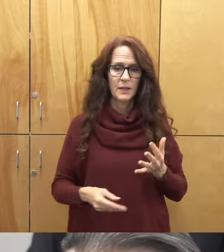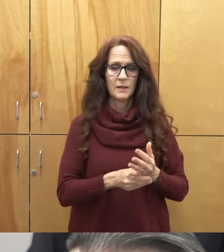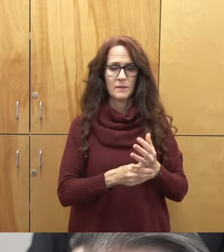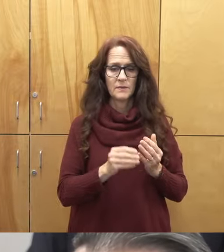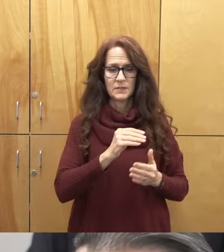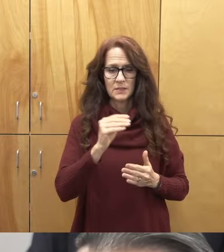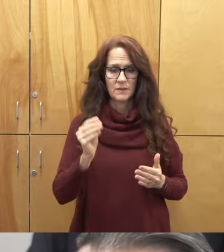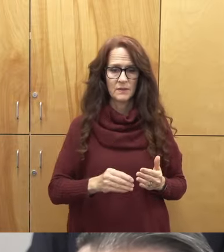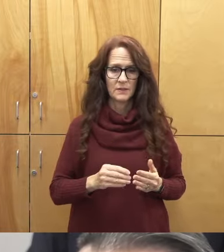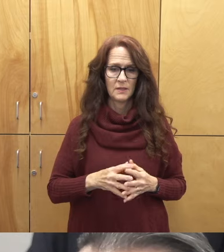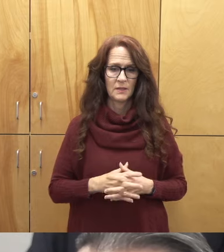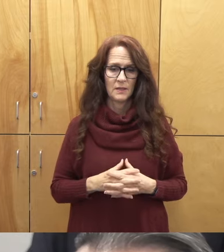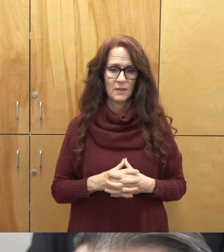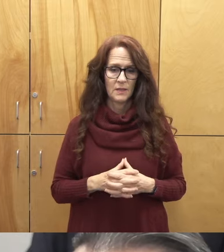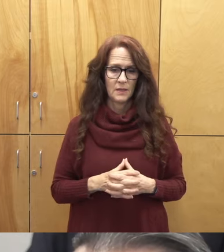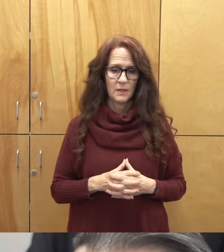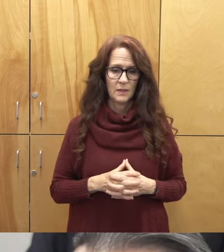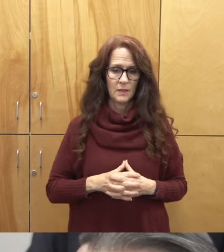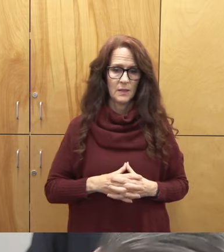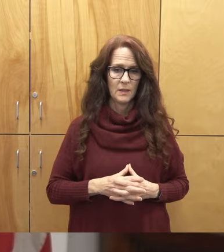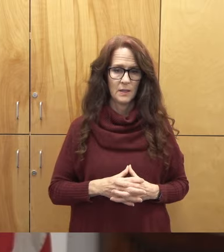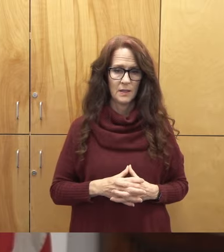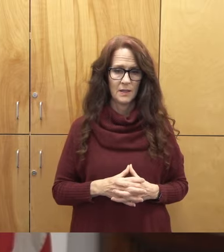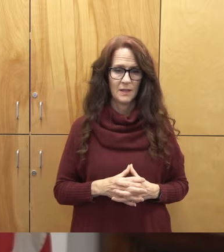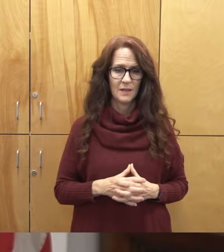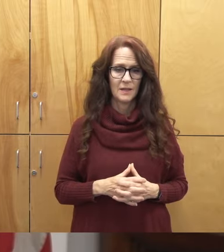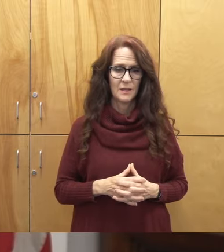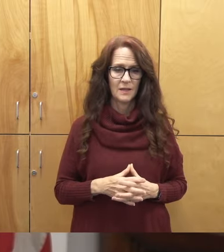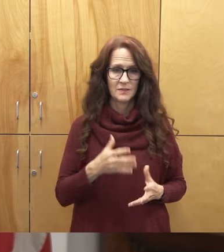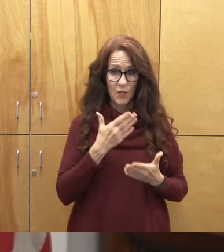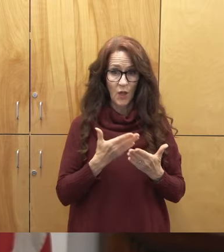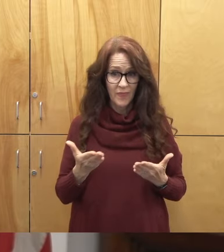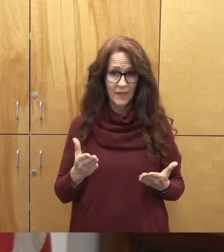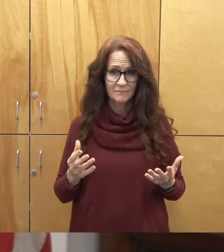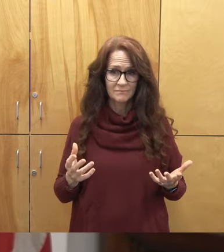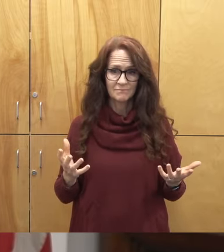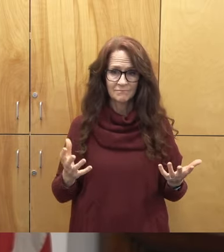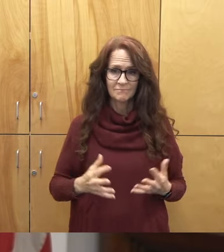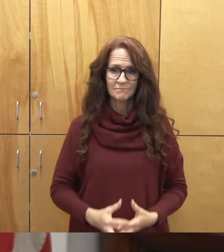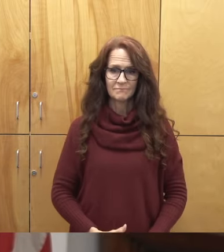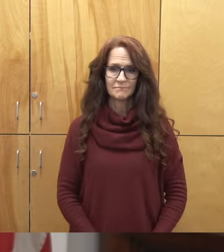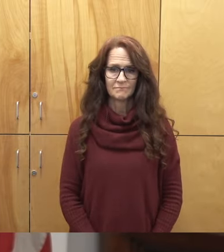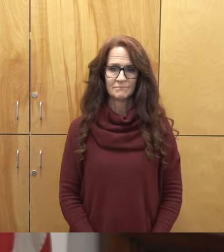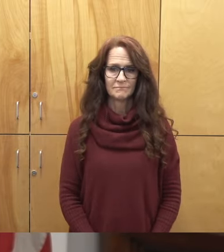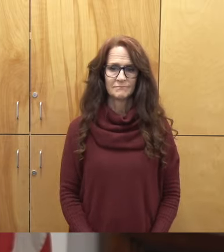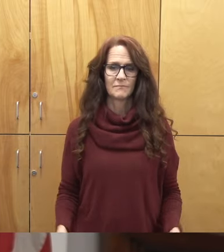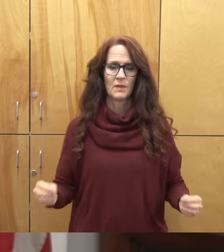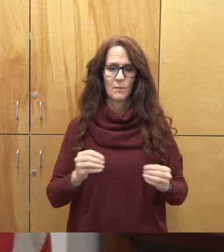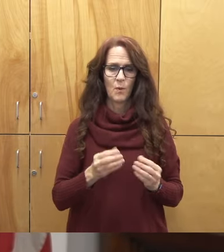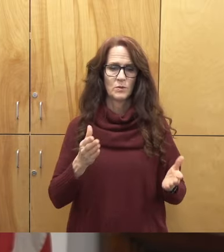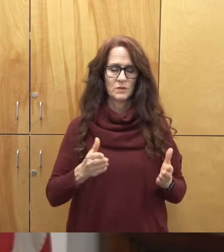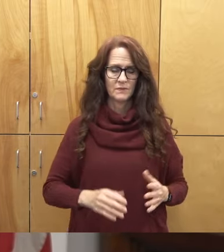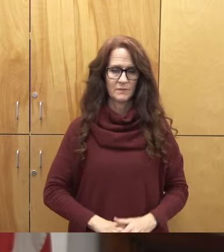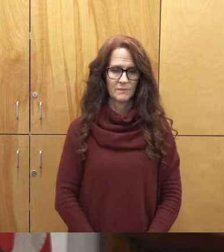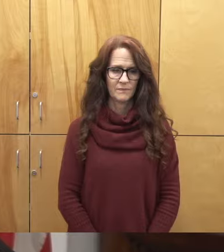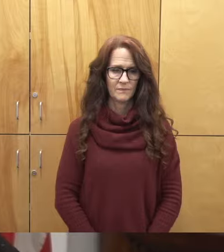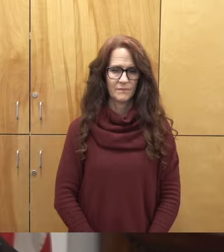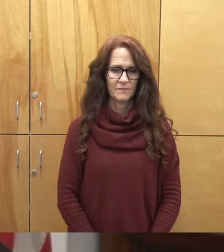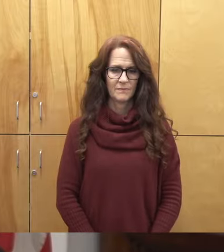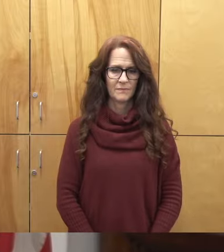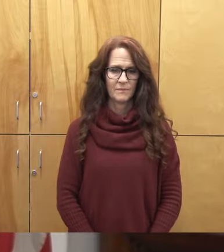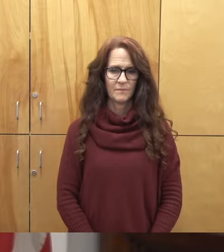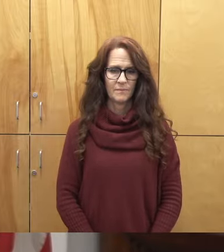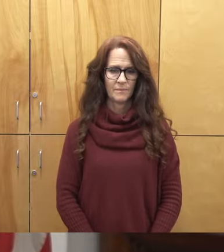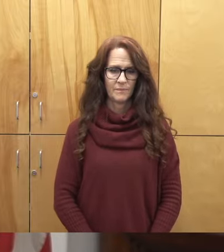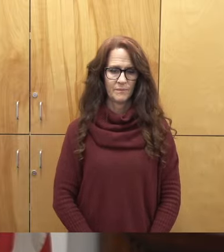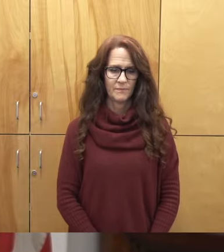of services. Which sounds to me like a good thing. Okay, additional yes. Services. Yeah. Yes, okay.